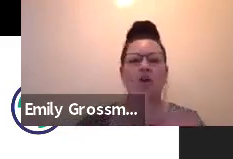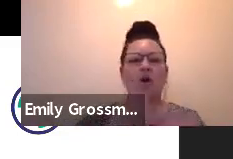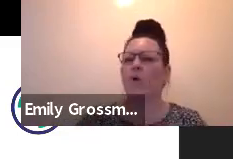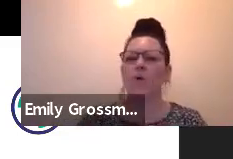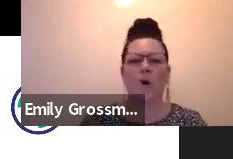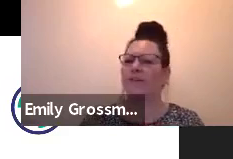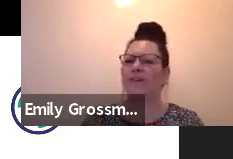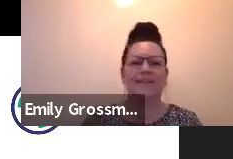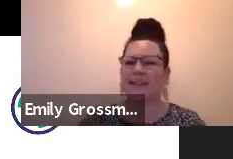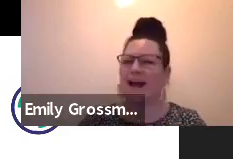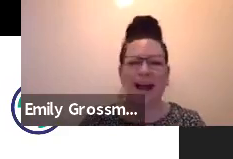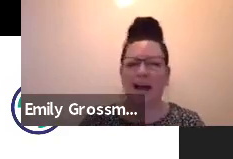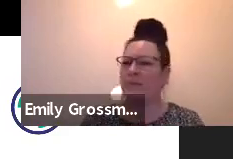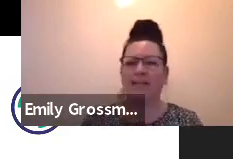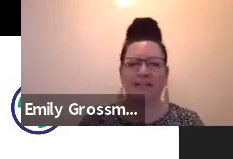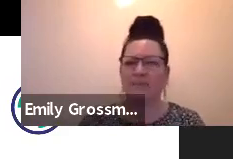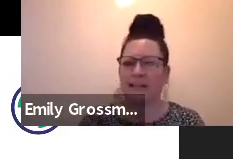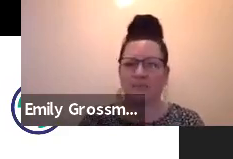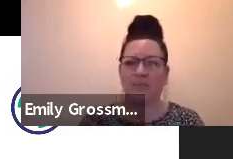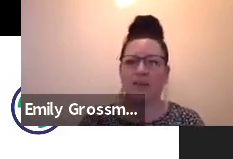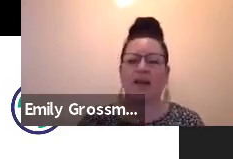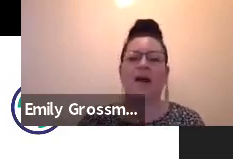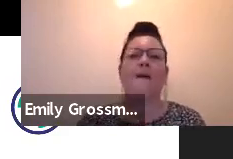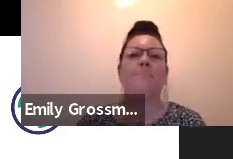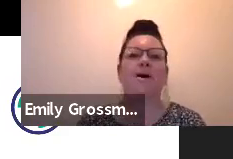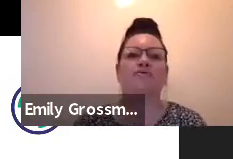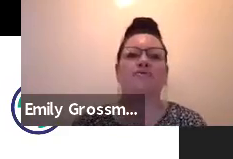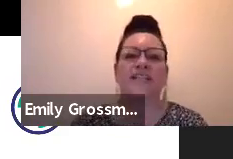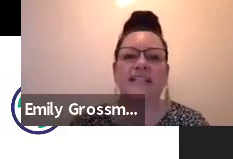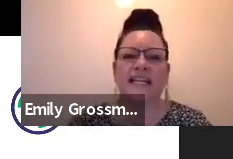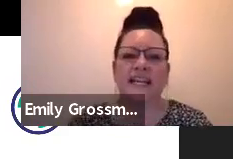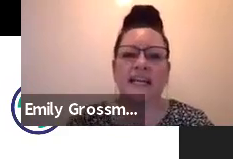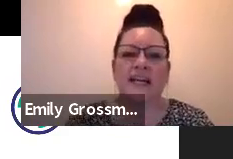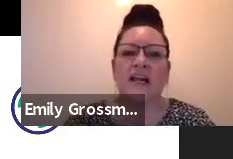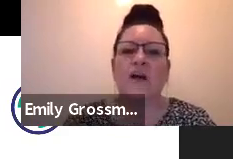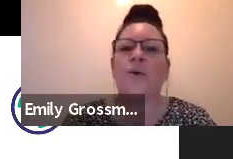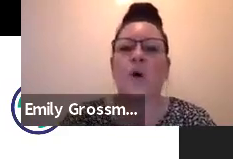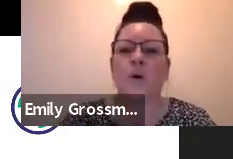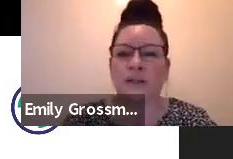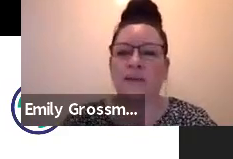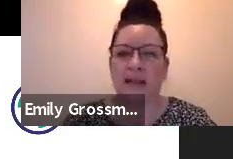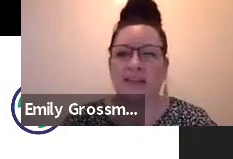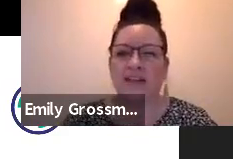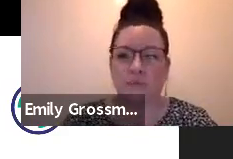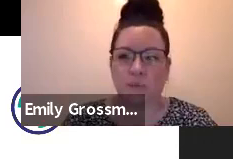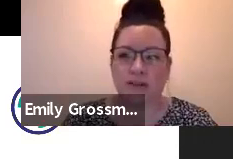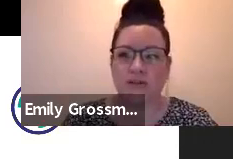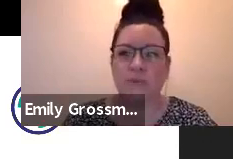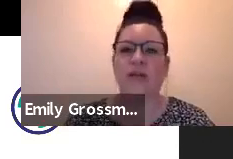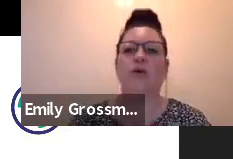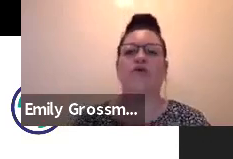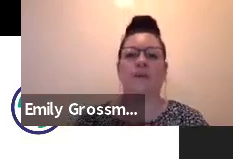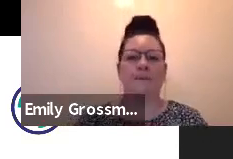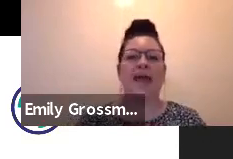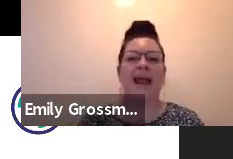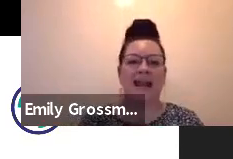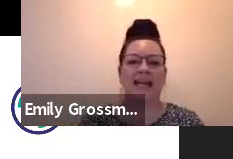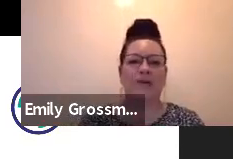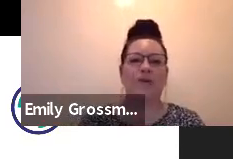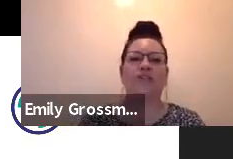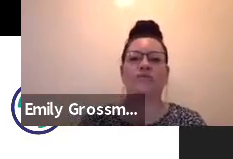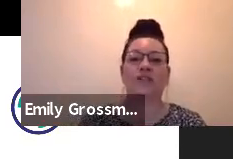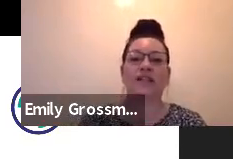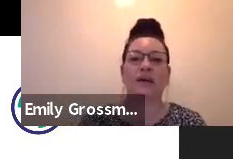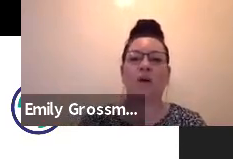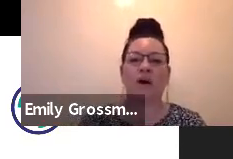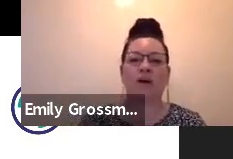by saying, no, this is not happening to me. But really, we only make things worse. We go from